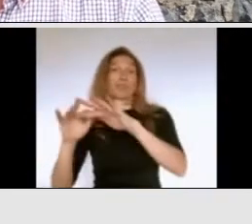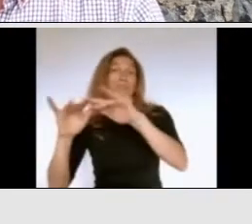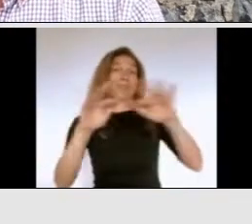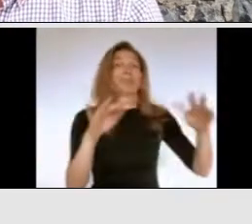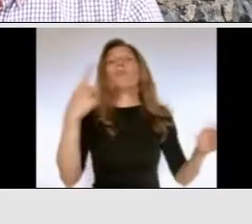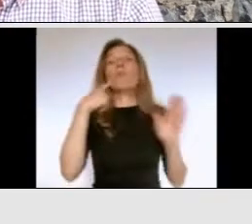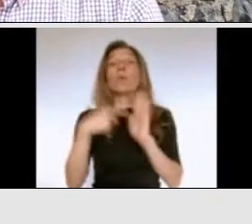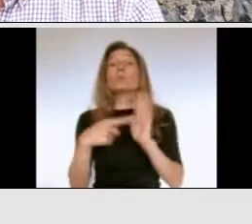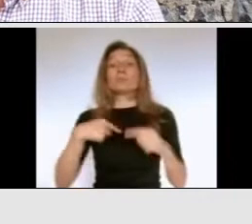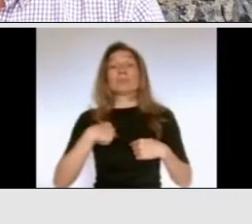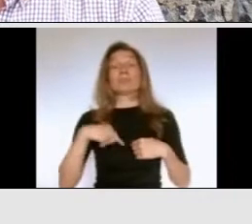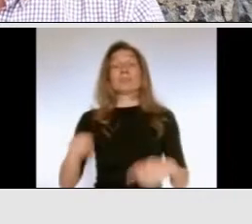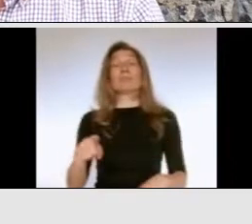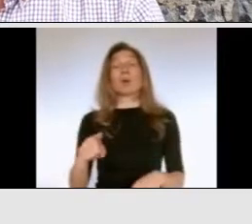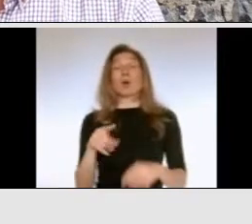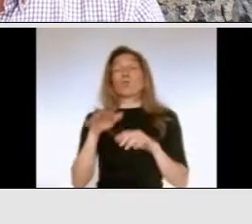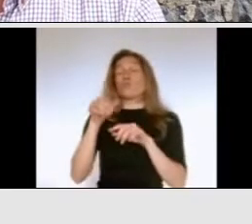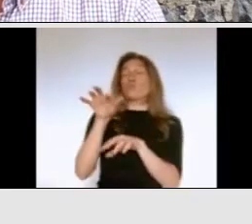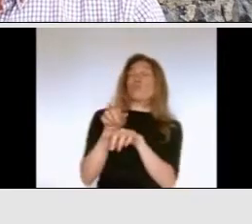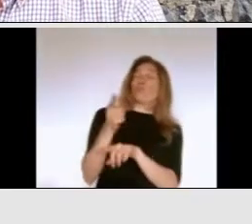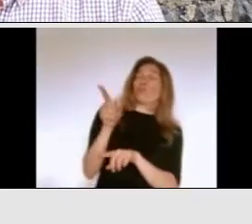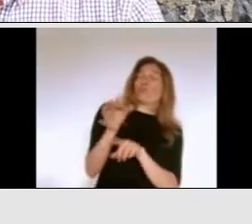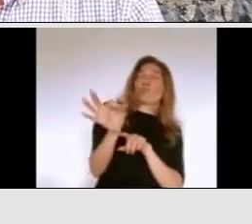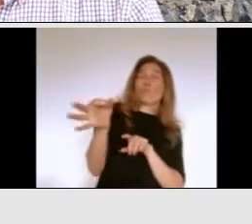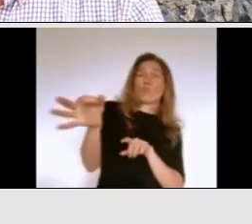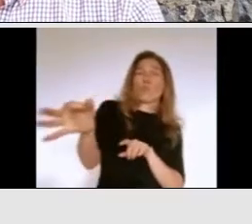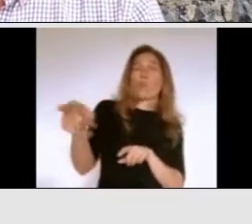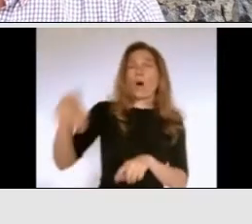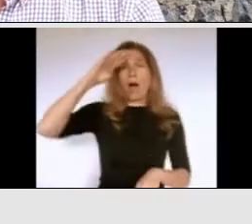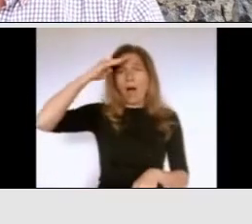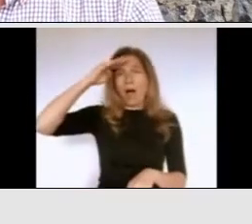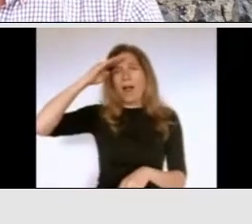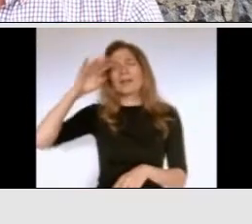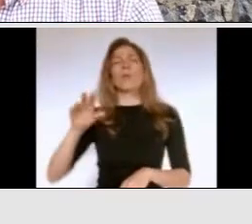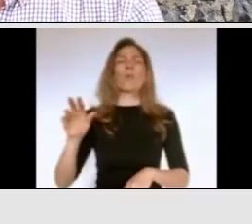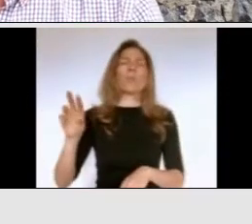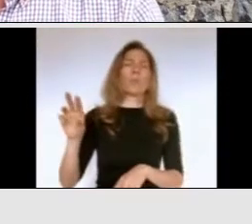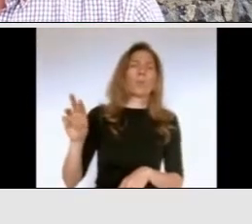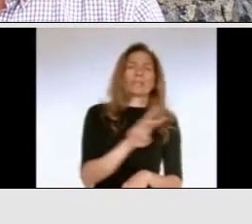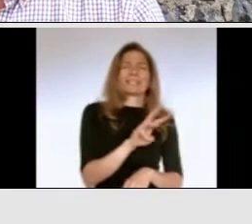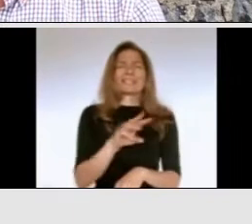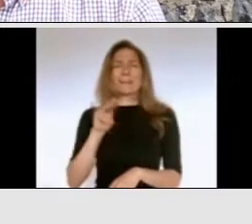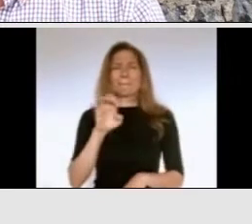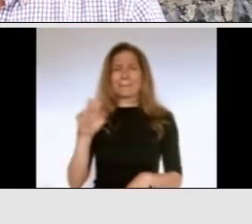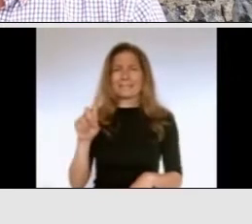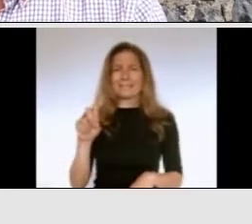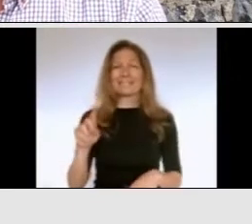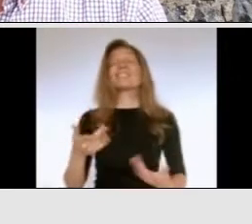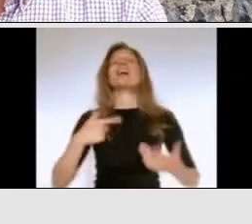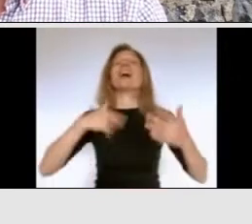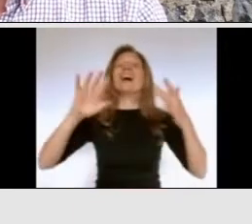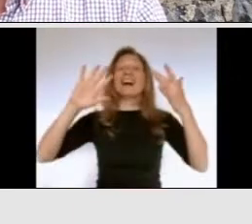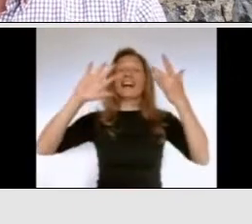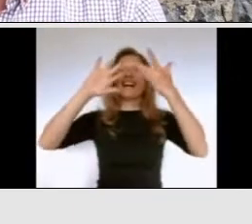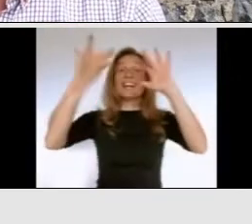I'm talking to you now from Westmeath in the rural countryside of Ireland. We have pretty